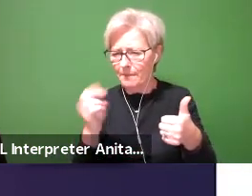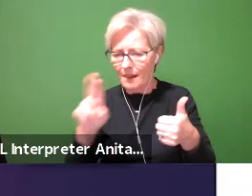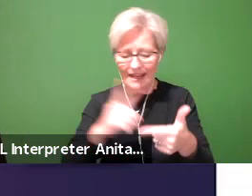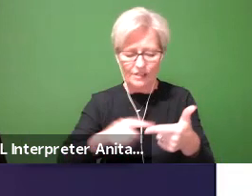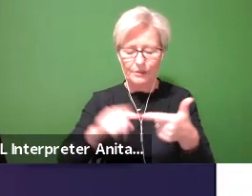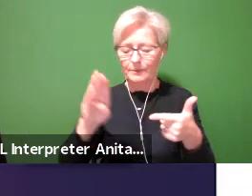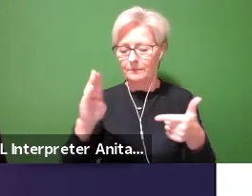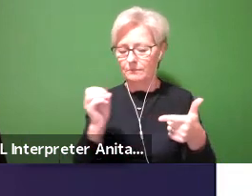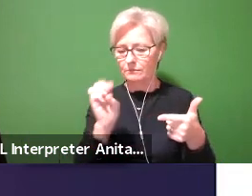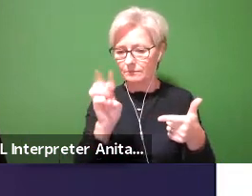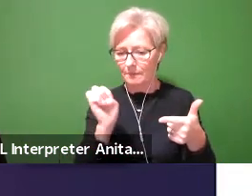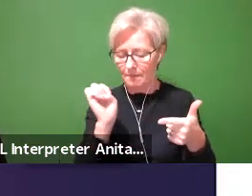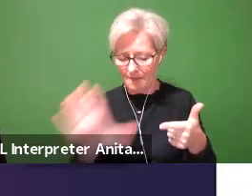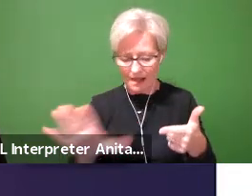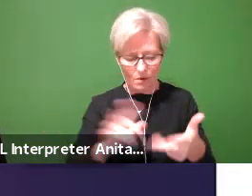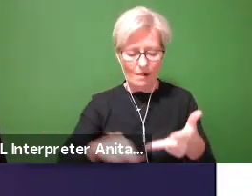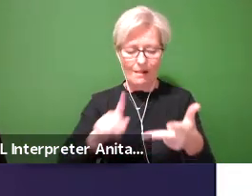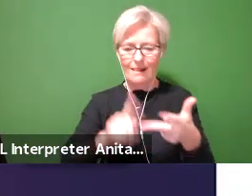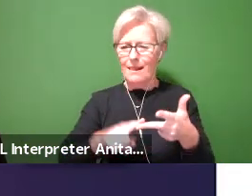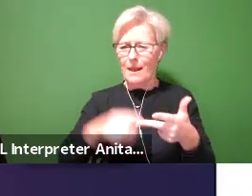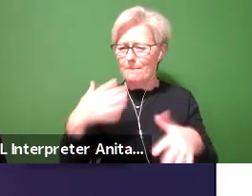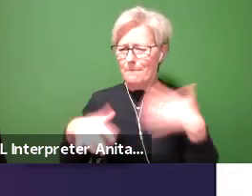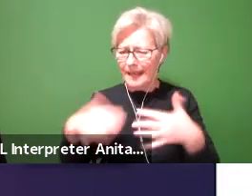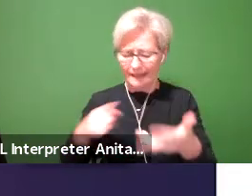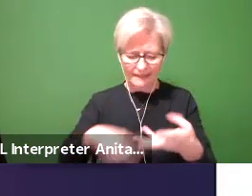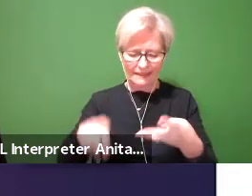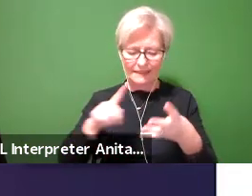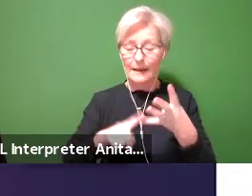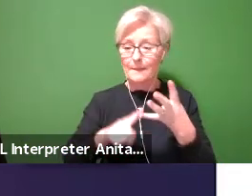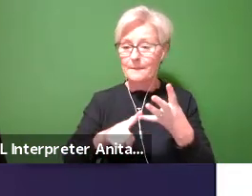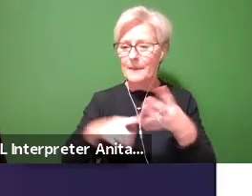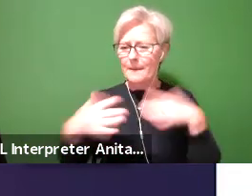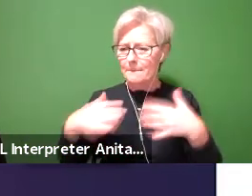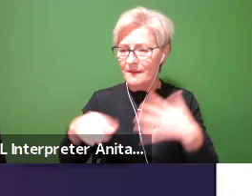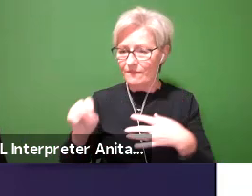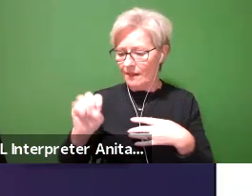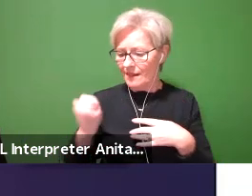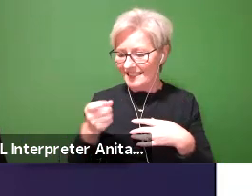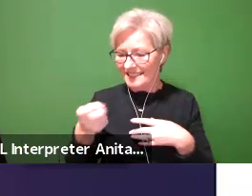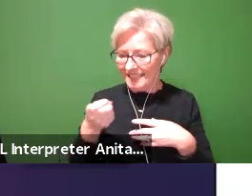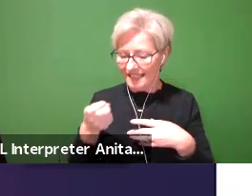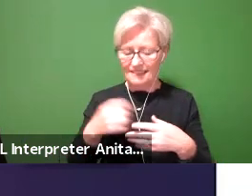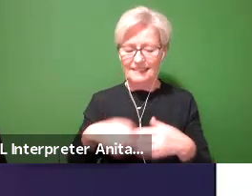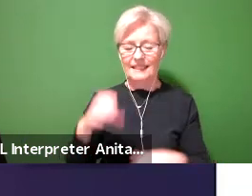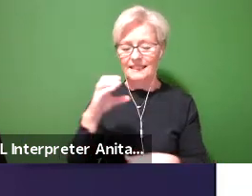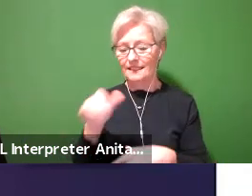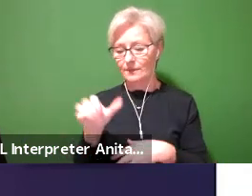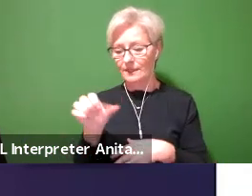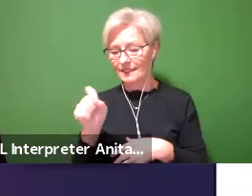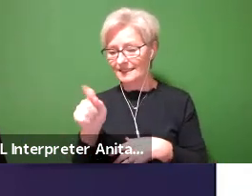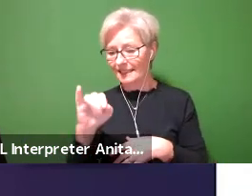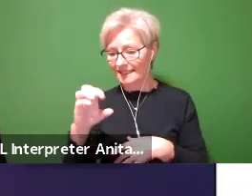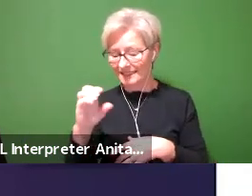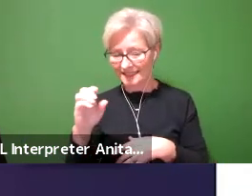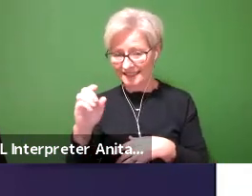pelvic pain, dyspareunia, another word for painful sex, interstitial cystitis, painful bladder